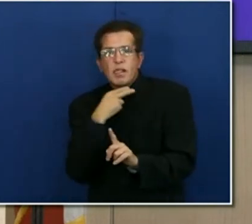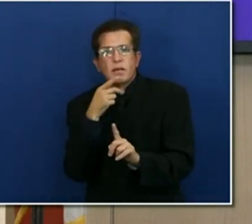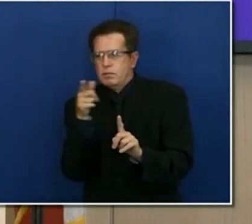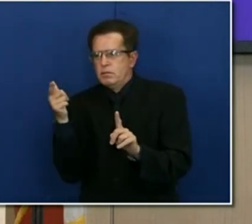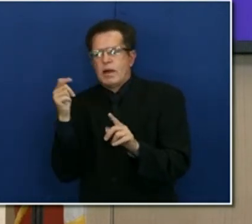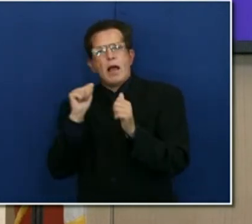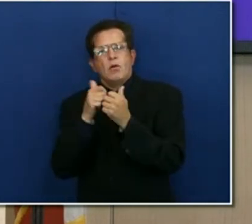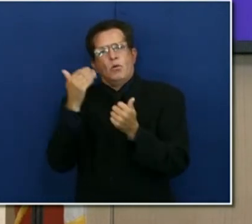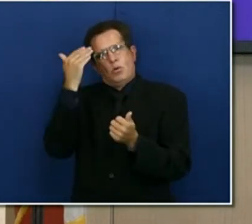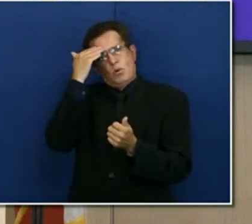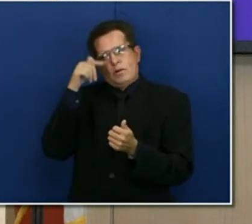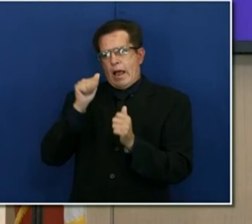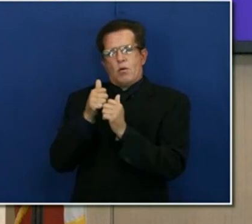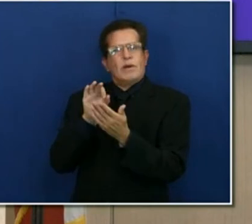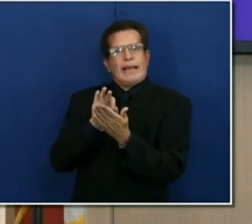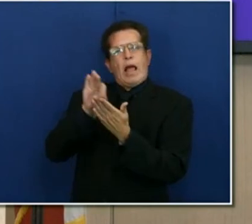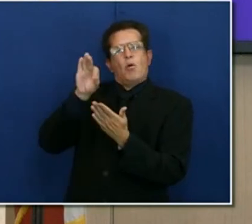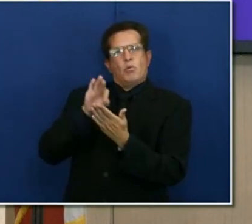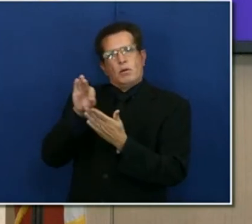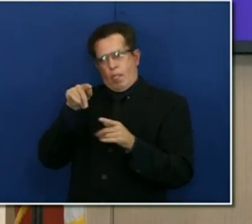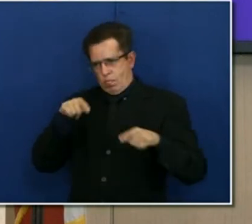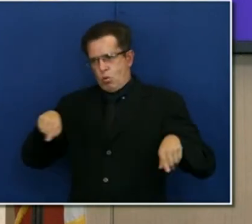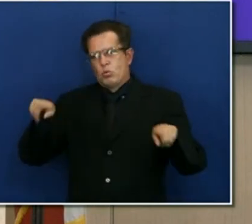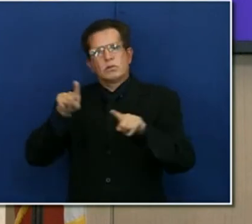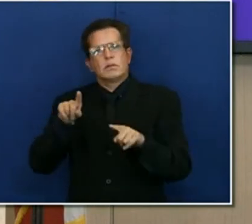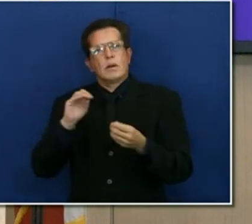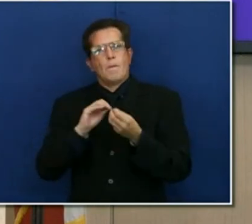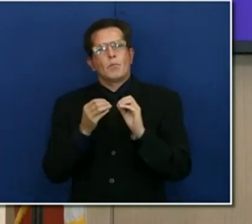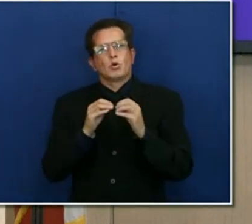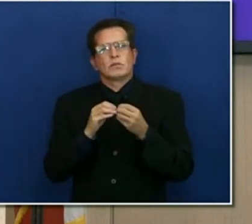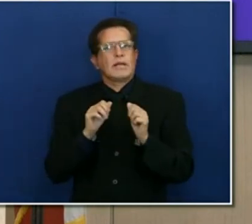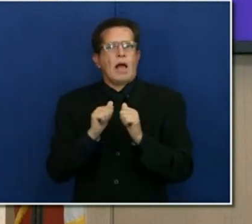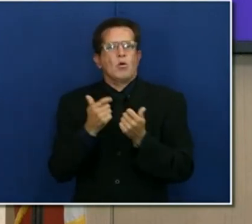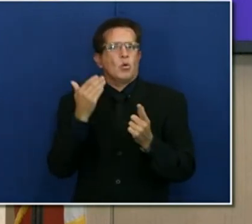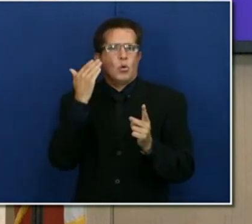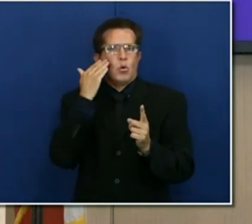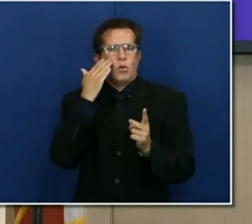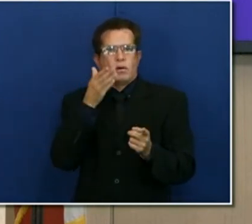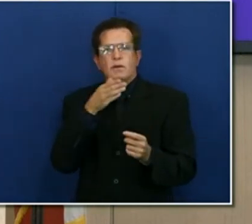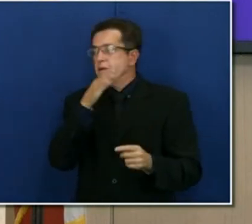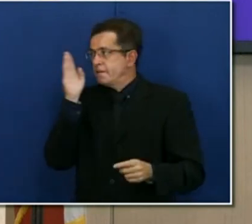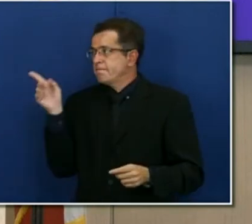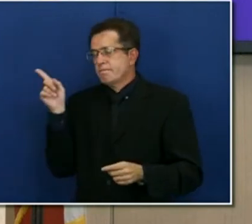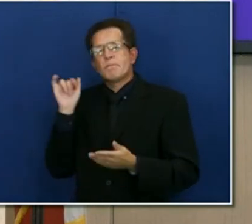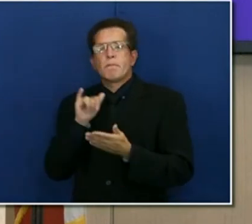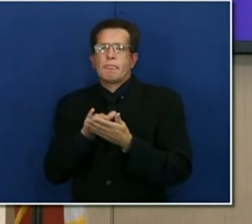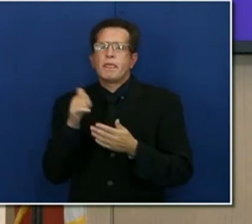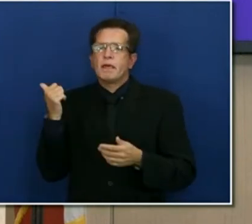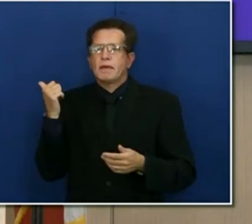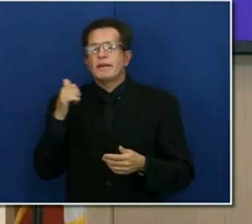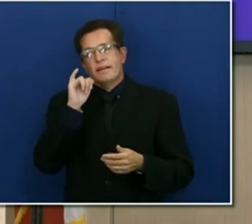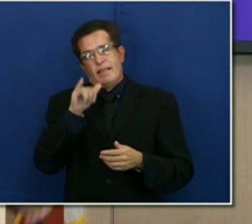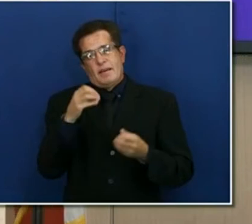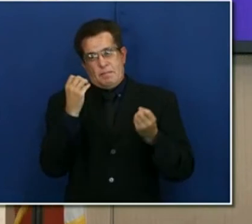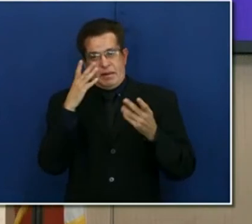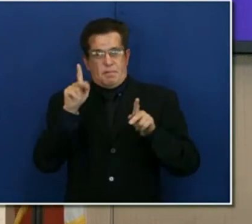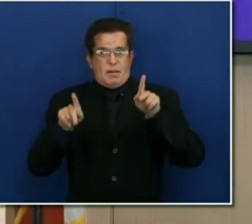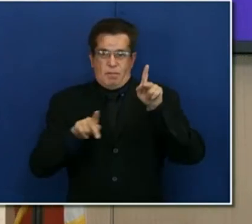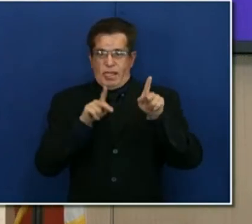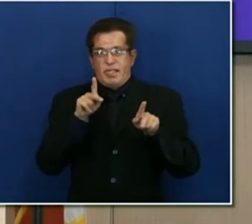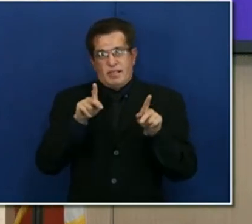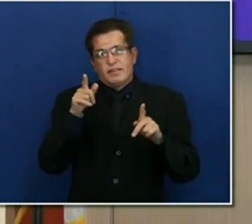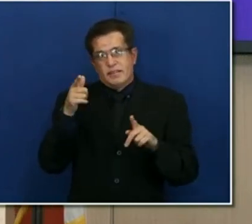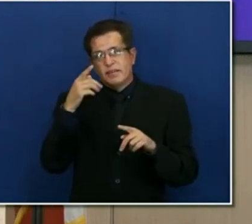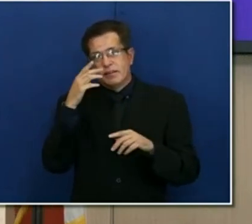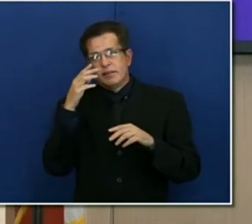example. Well, thank you for that question. I think that is an issue that's been on the mind of both the public and healthcare